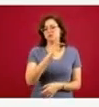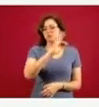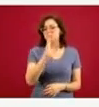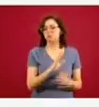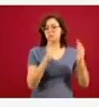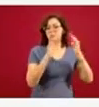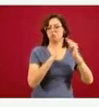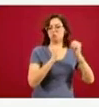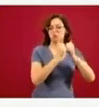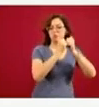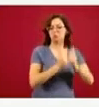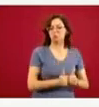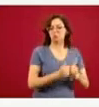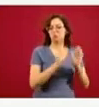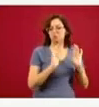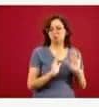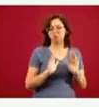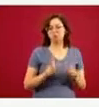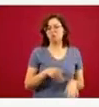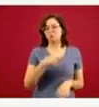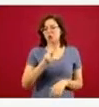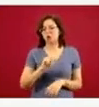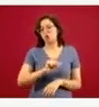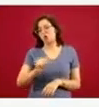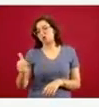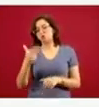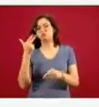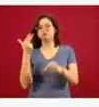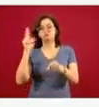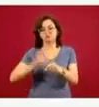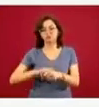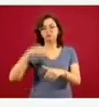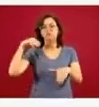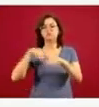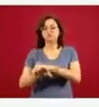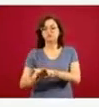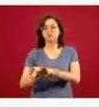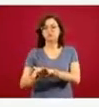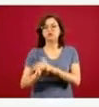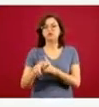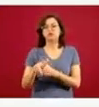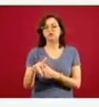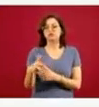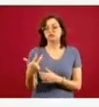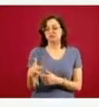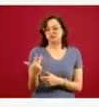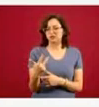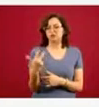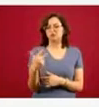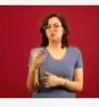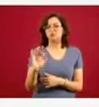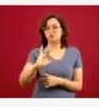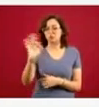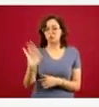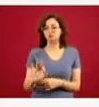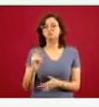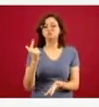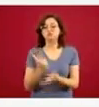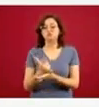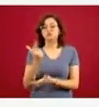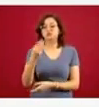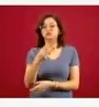by severity. So we have 73% of patients are outpatients. We have a 9%